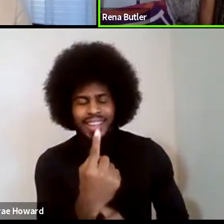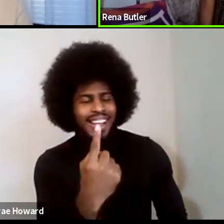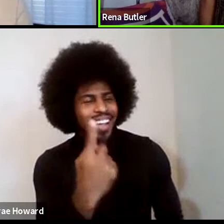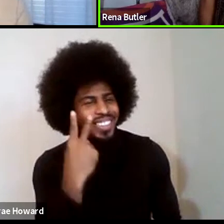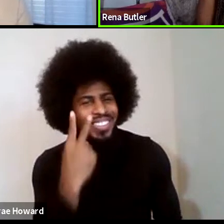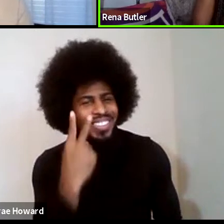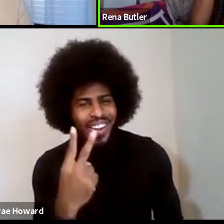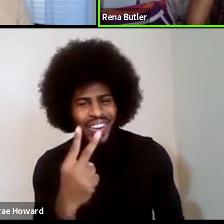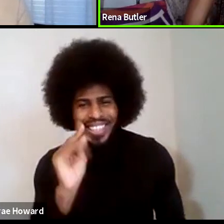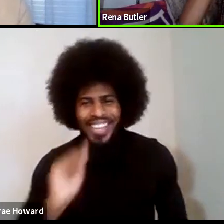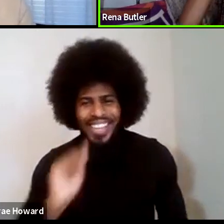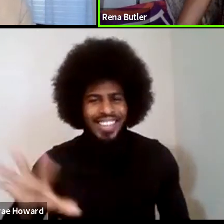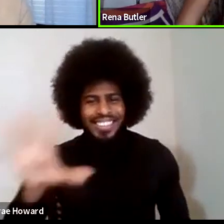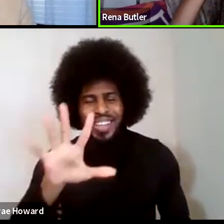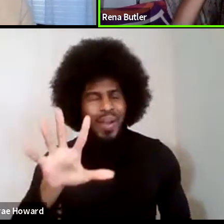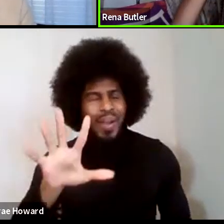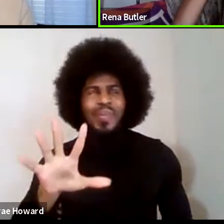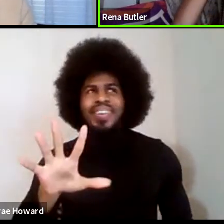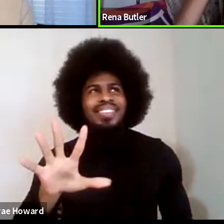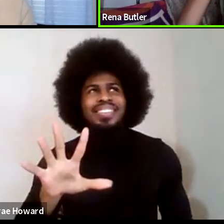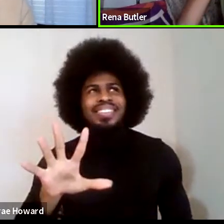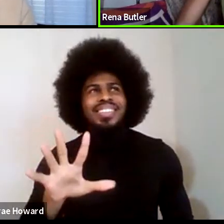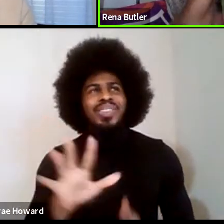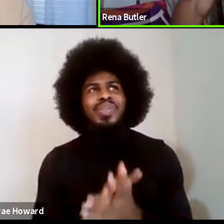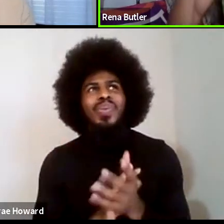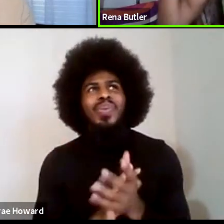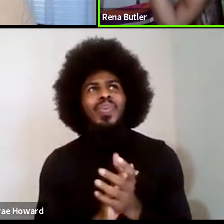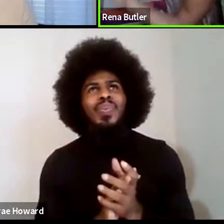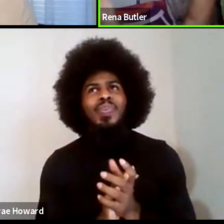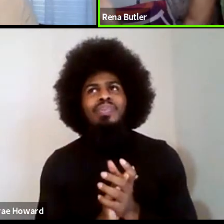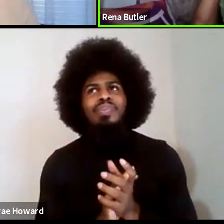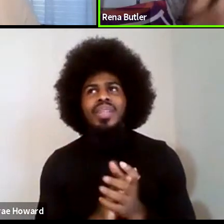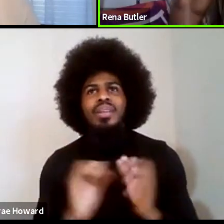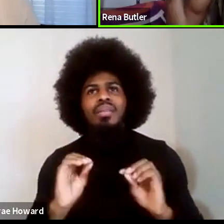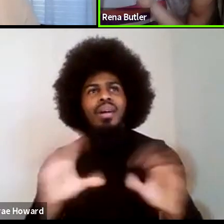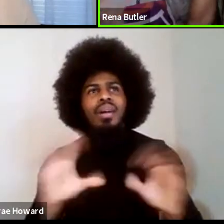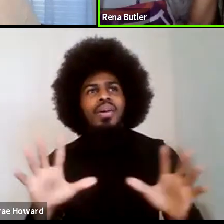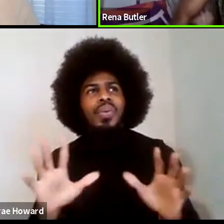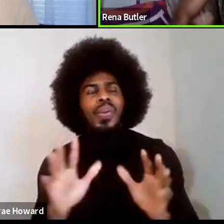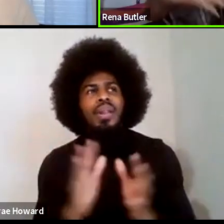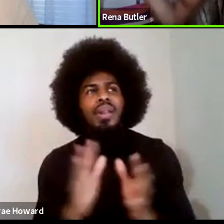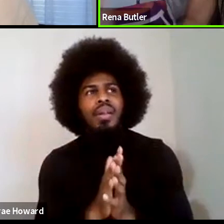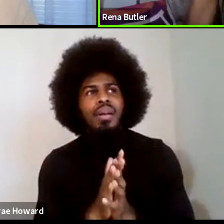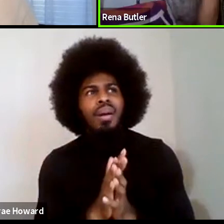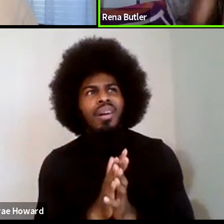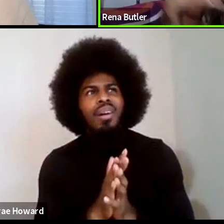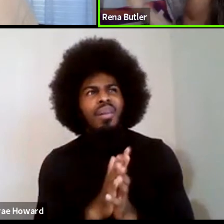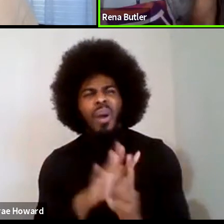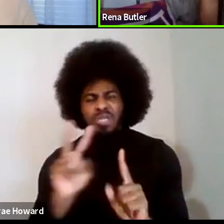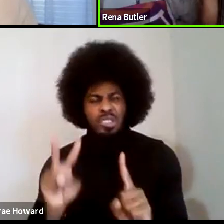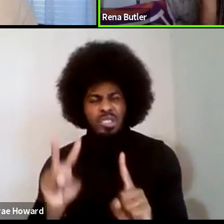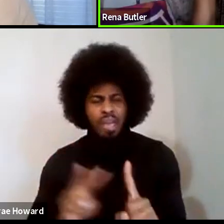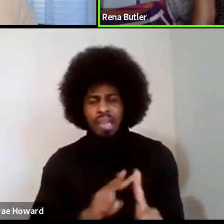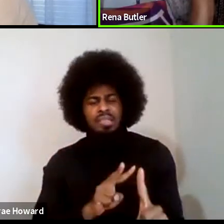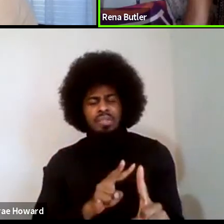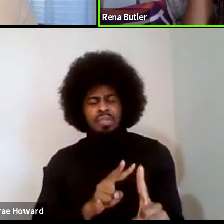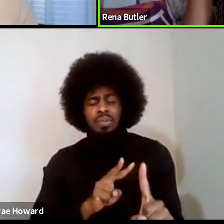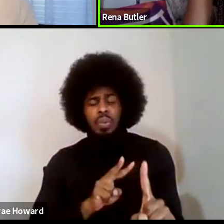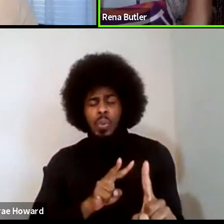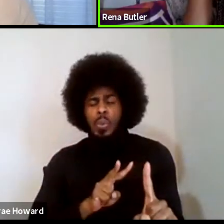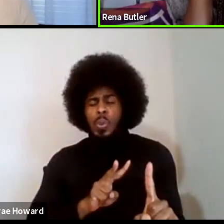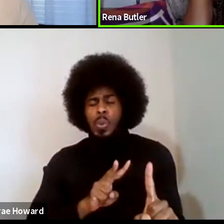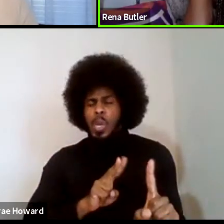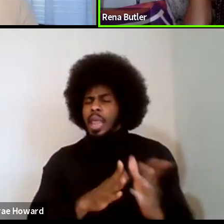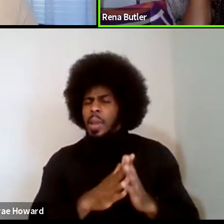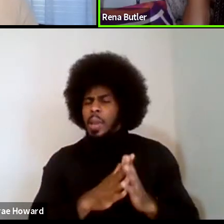so wild. It was amazing, and it just opened my world. And maybe that's where all of this started flowing. I think the inspiration